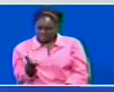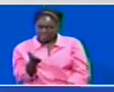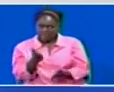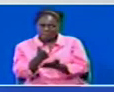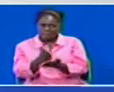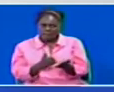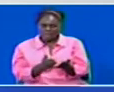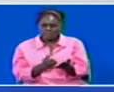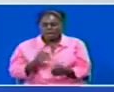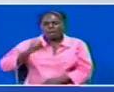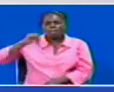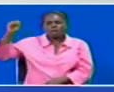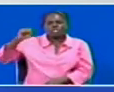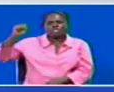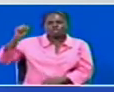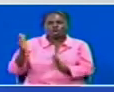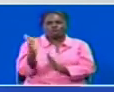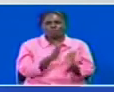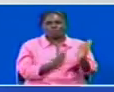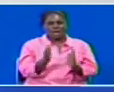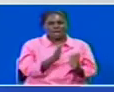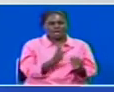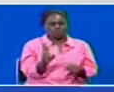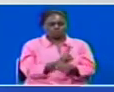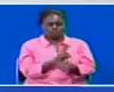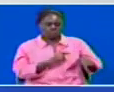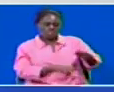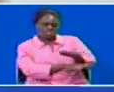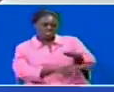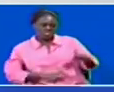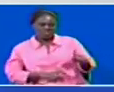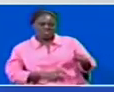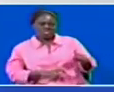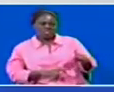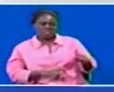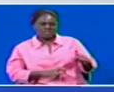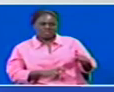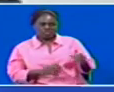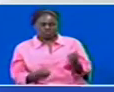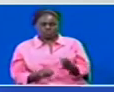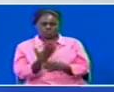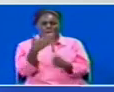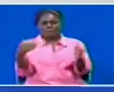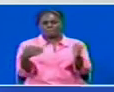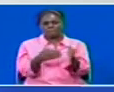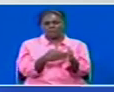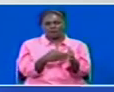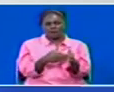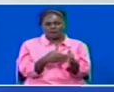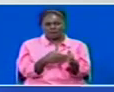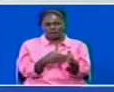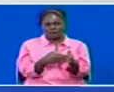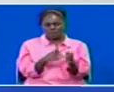of a political strategy to use rigging claims in order to create paralysis at a certain stage